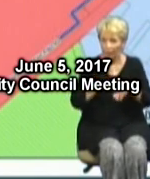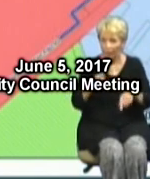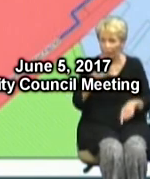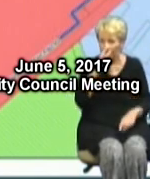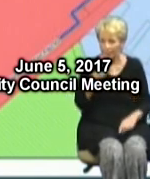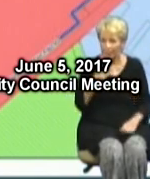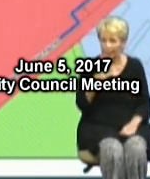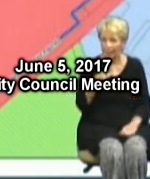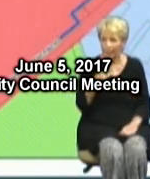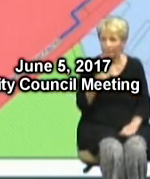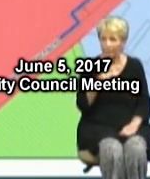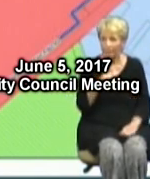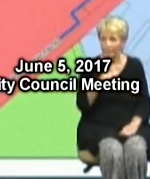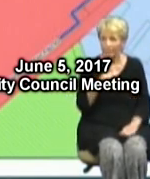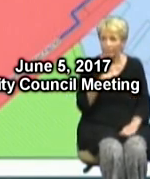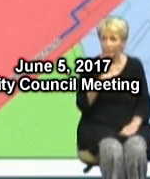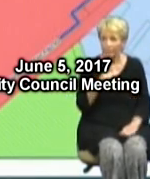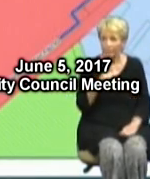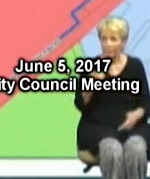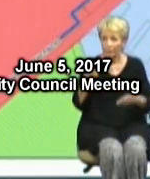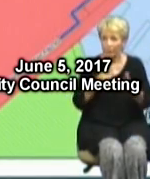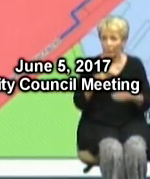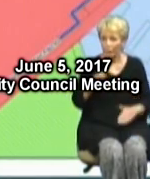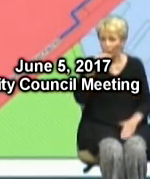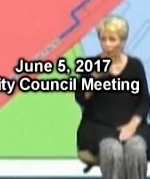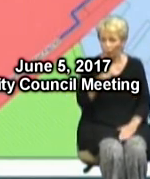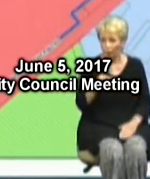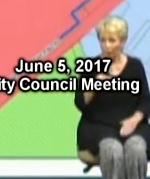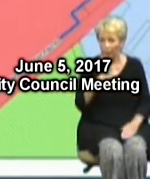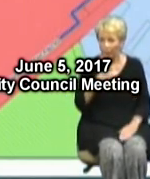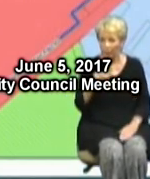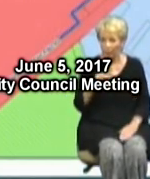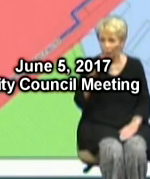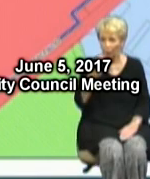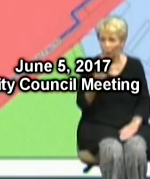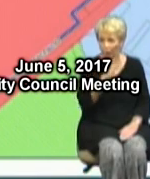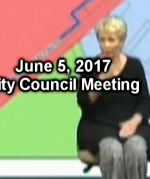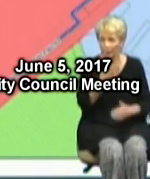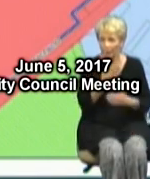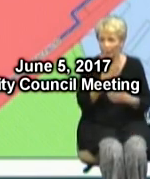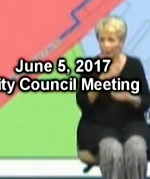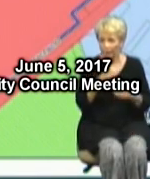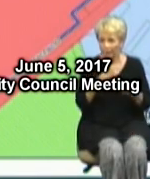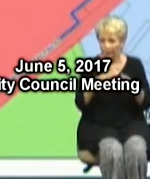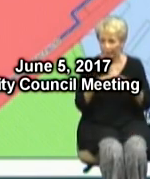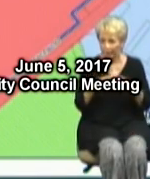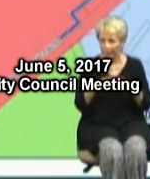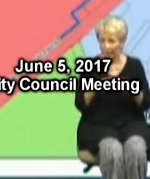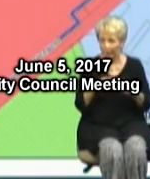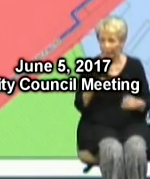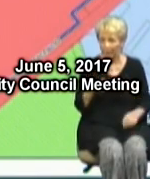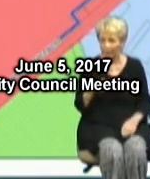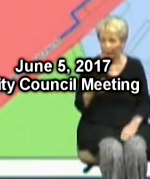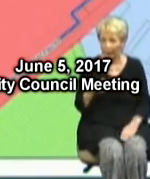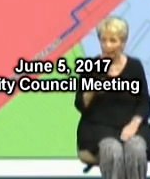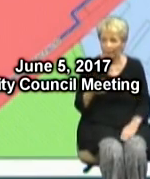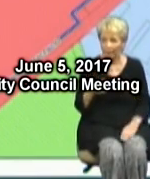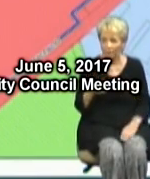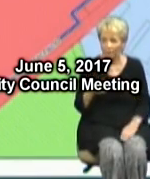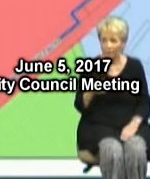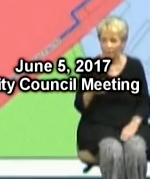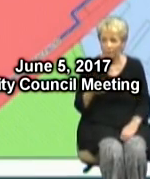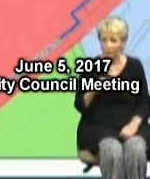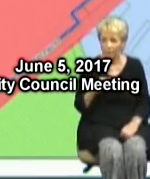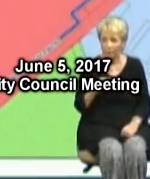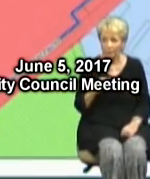see, it's just off of North Green Street in the northwest section of town, and it is